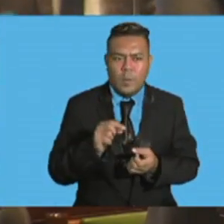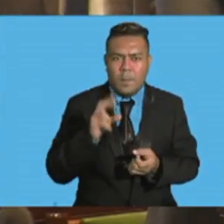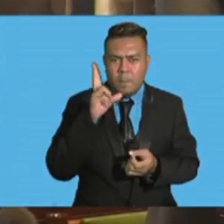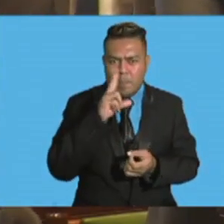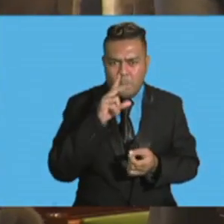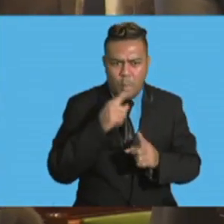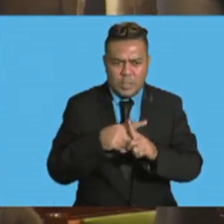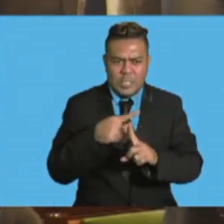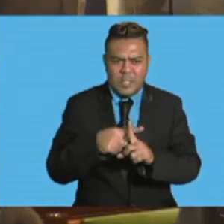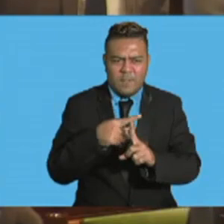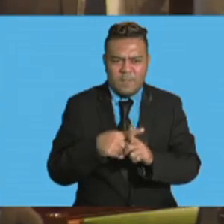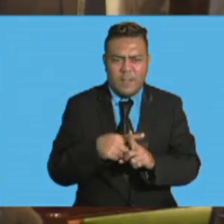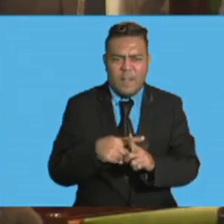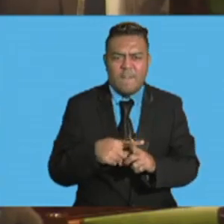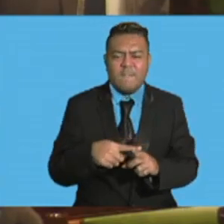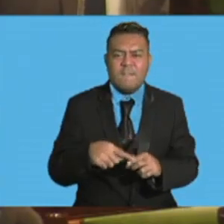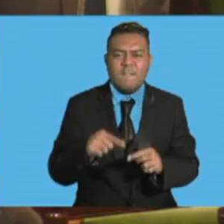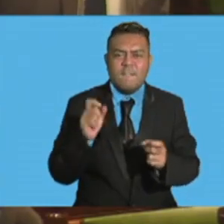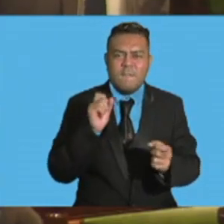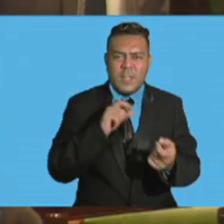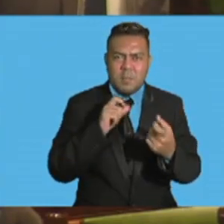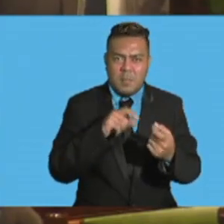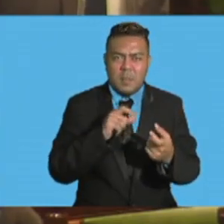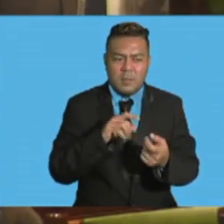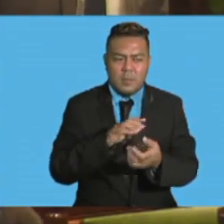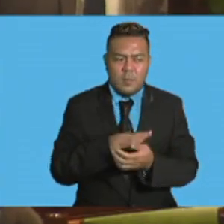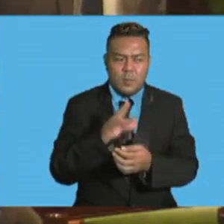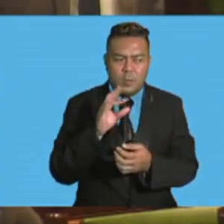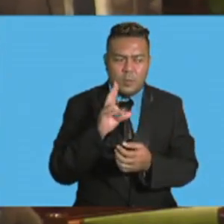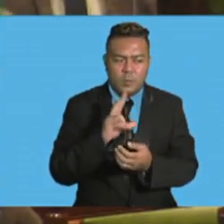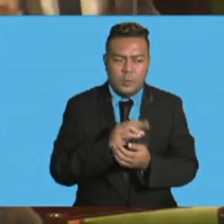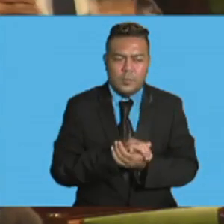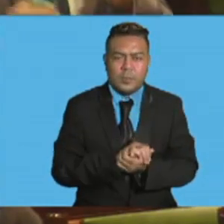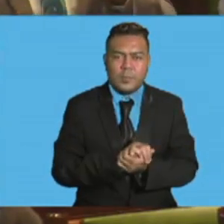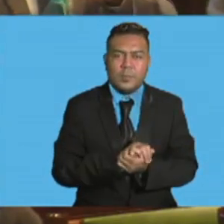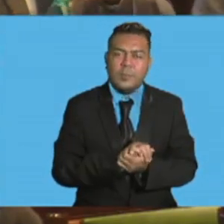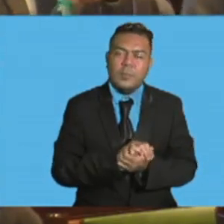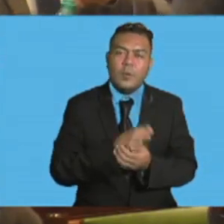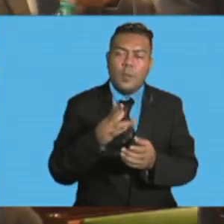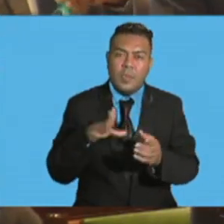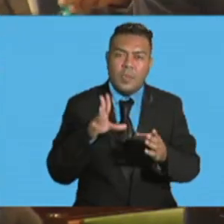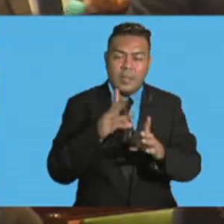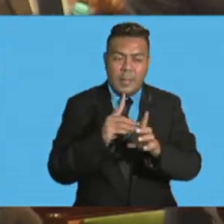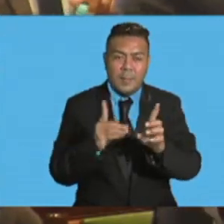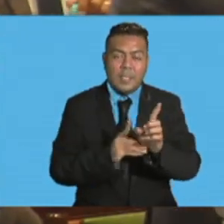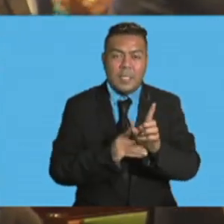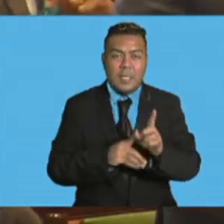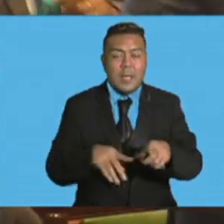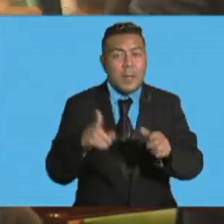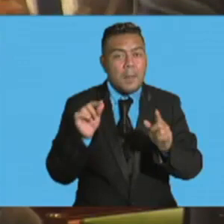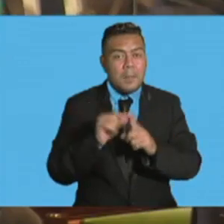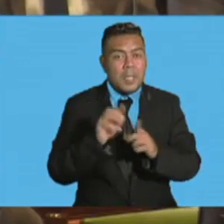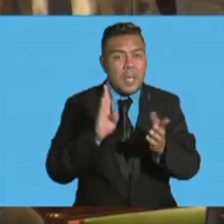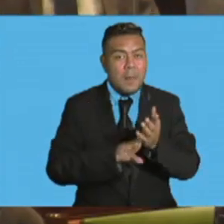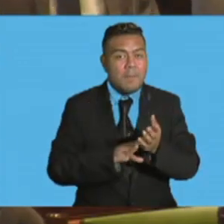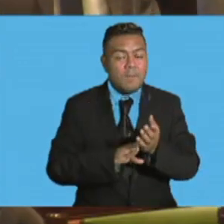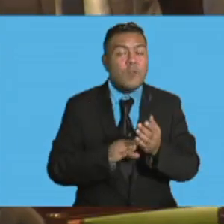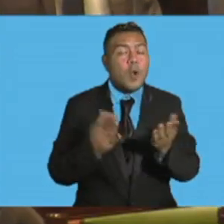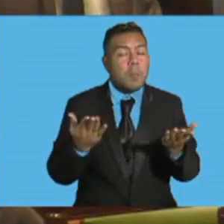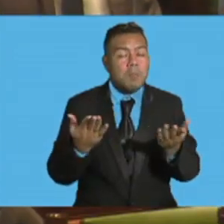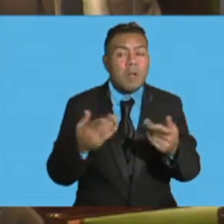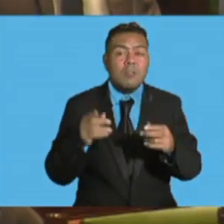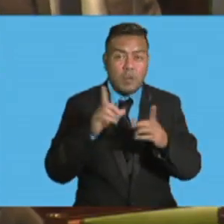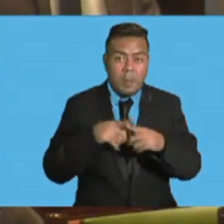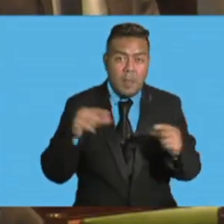positive feedback received from the ADB President, the ADB Management, the Deputy Prime Minister of Japan, and various other ministers from